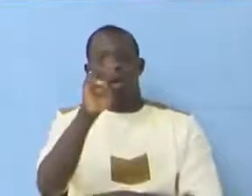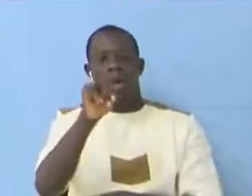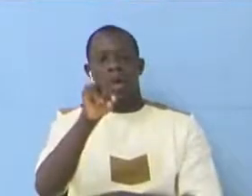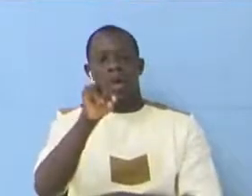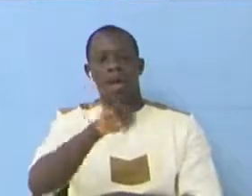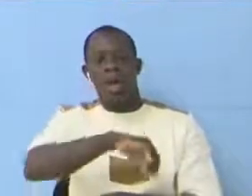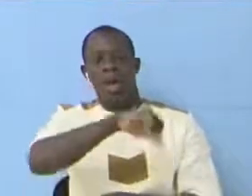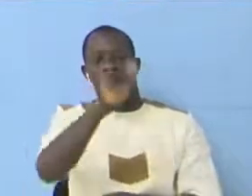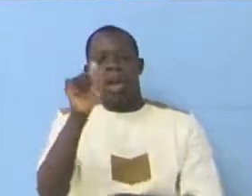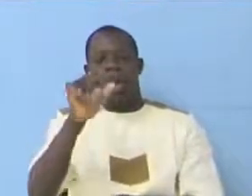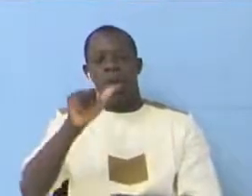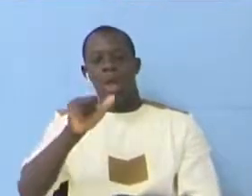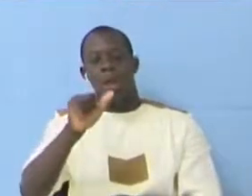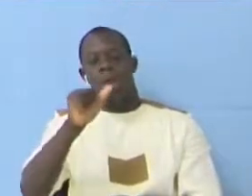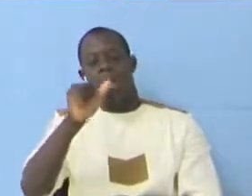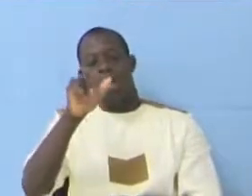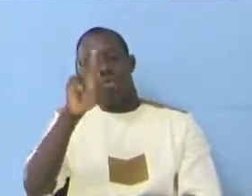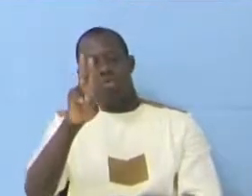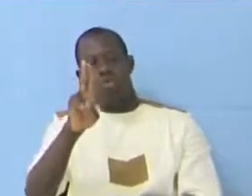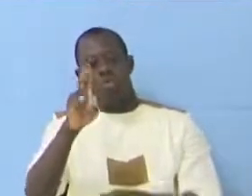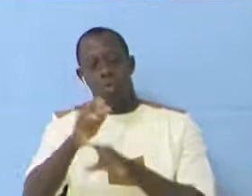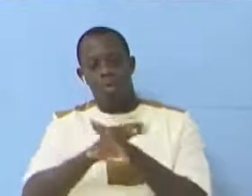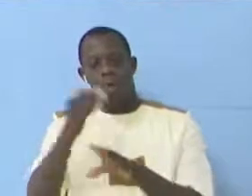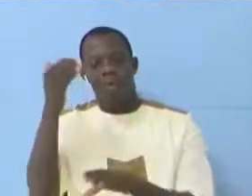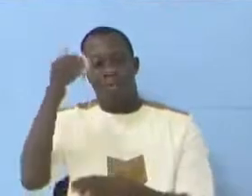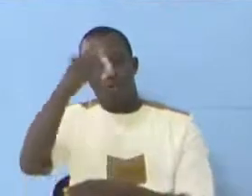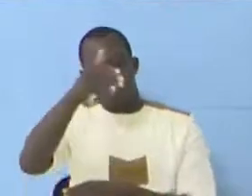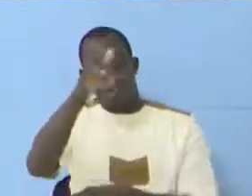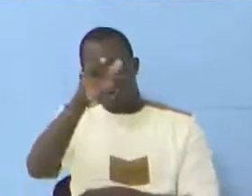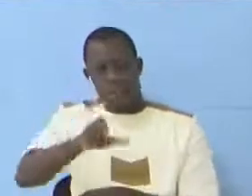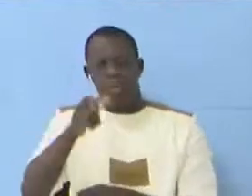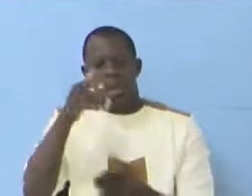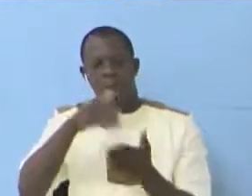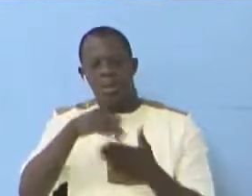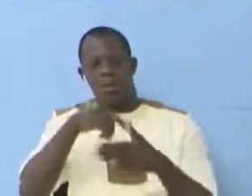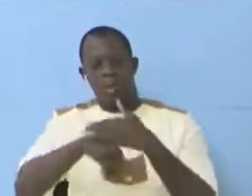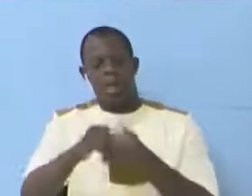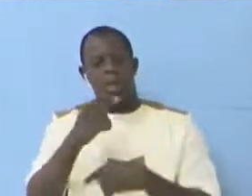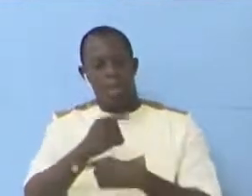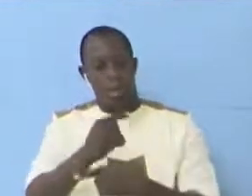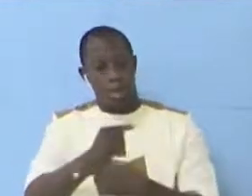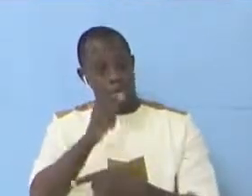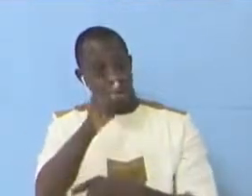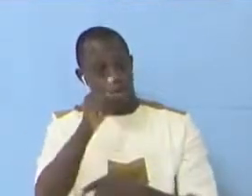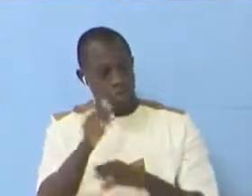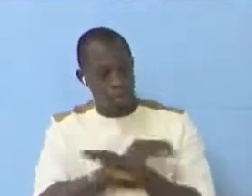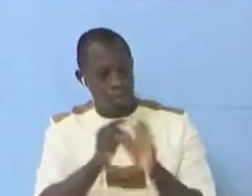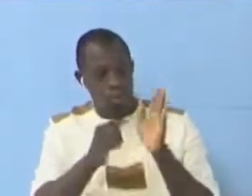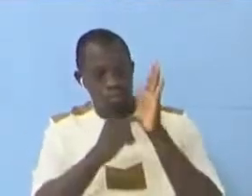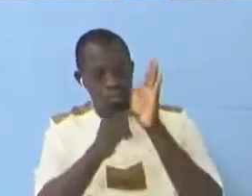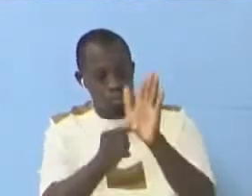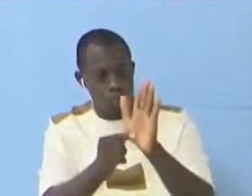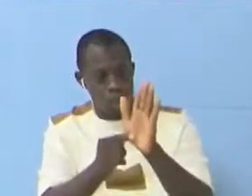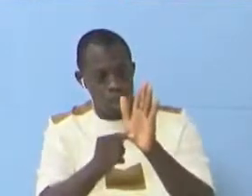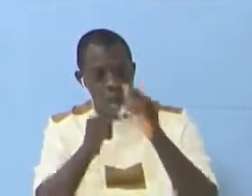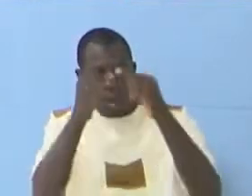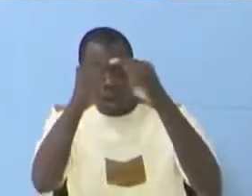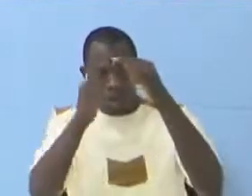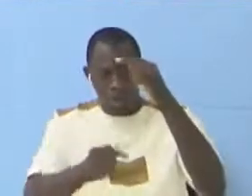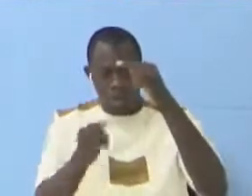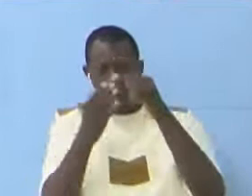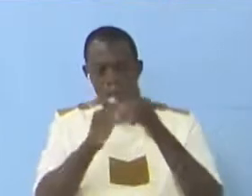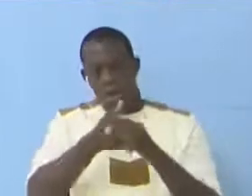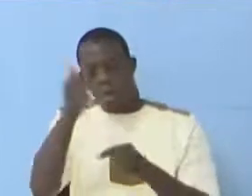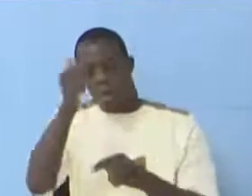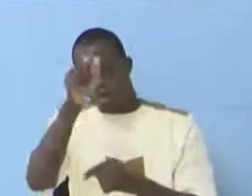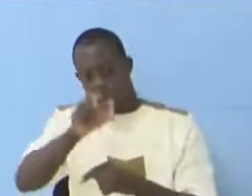AU visitors came here, the teams that came here? Have you shown this list to anybody else? seede